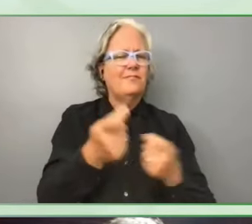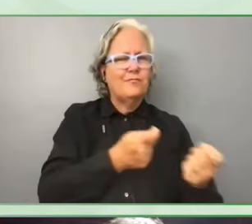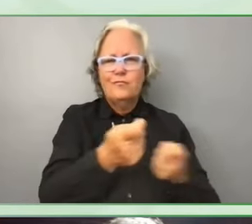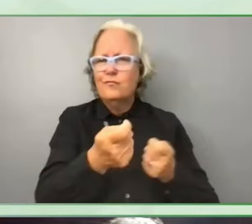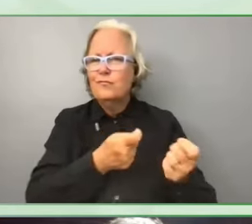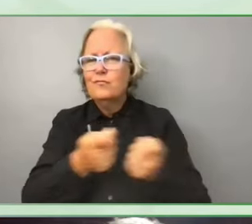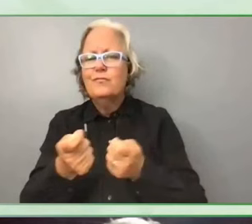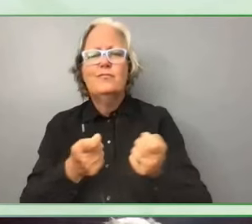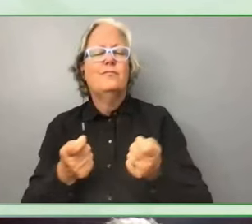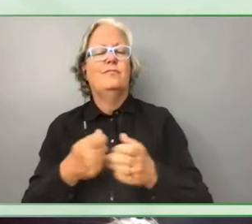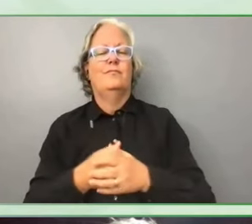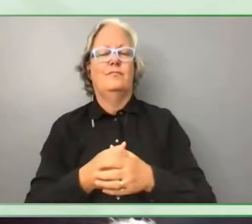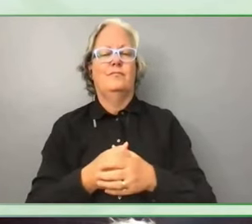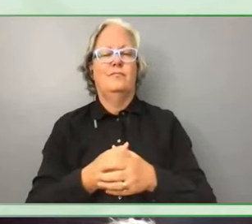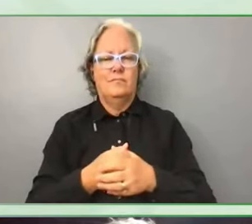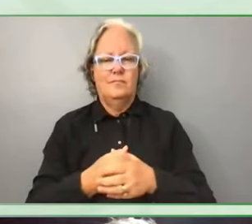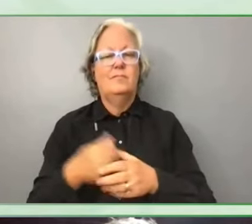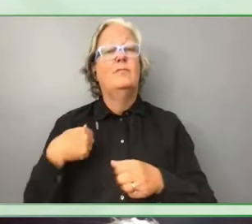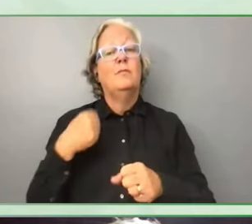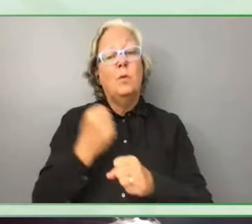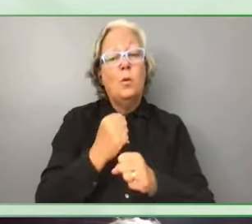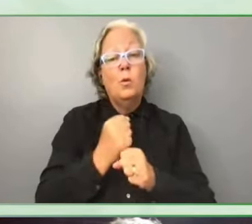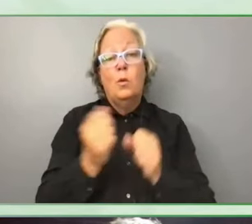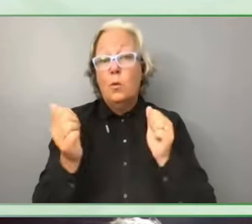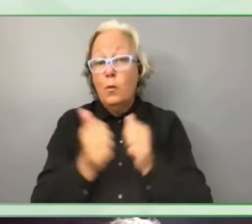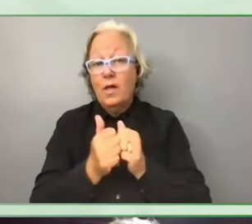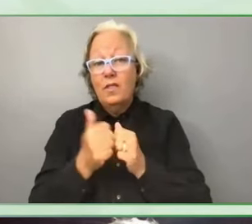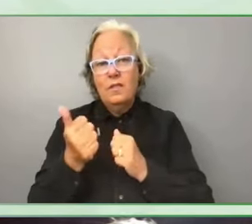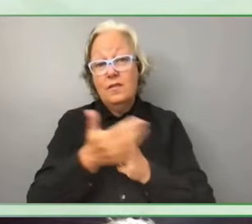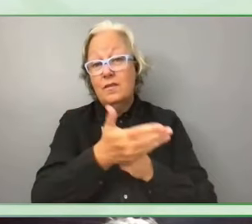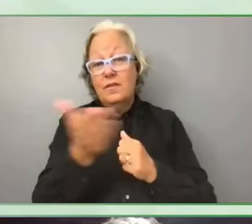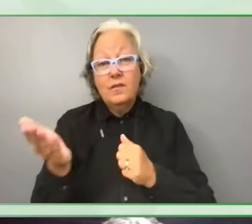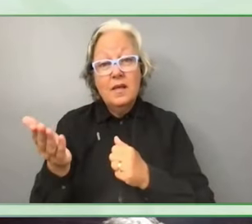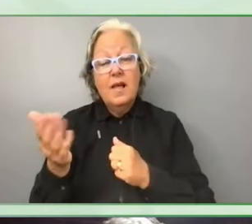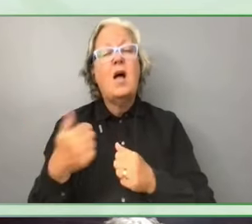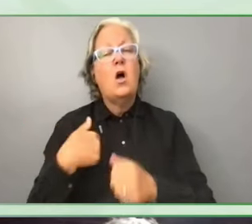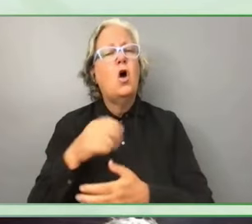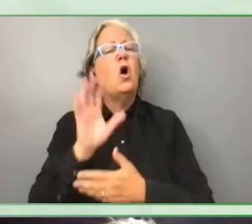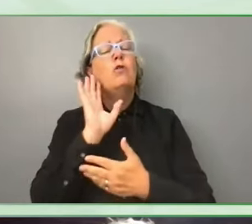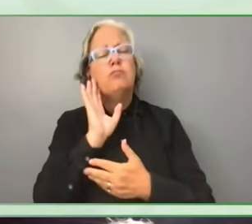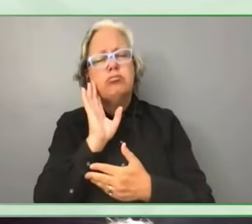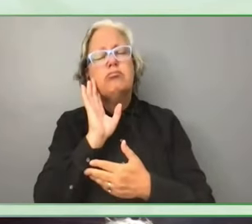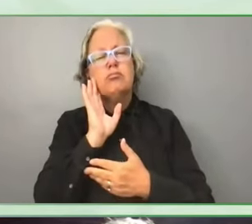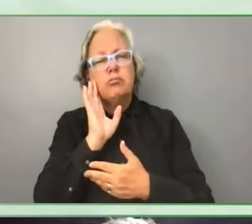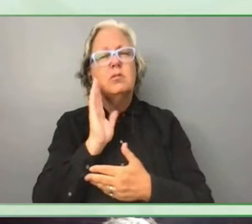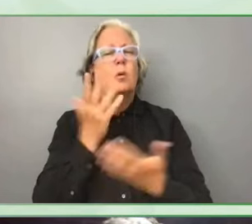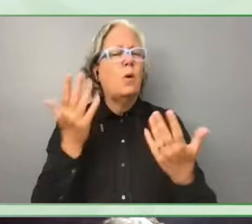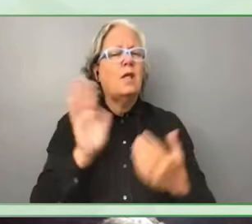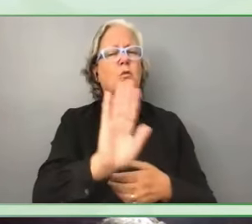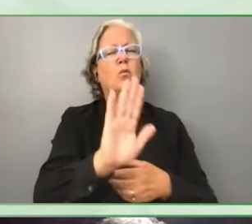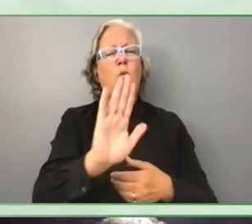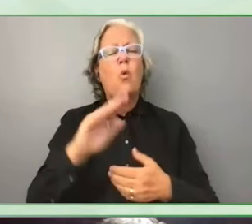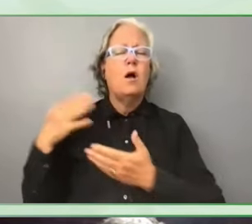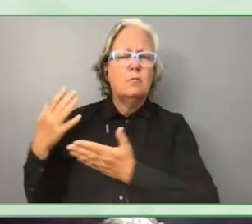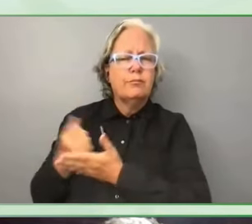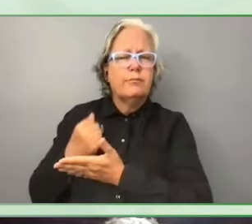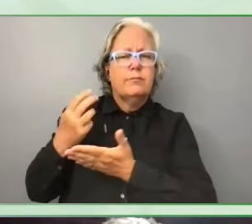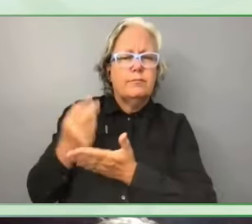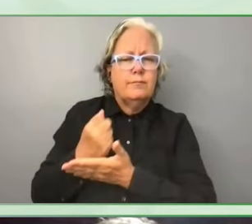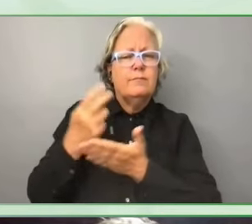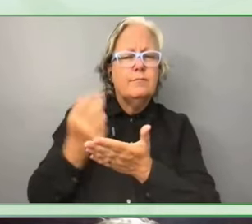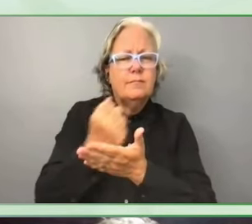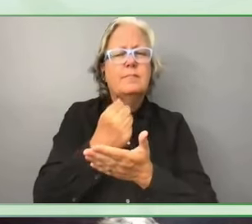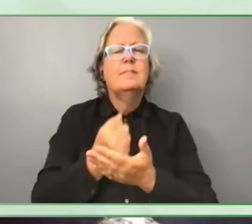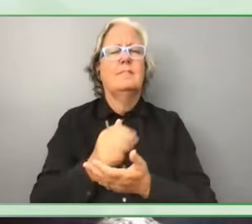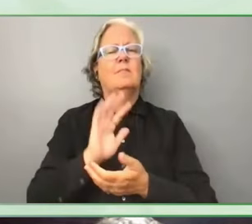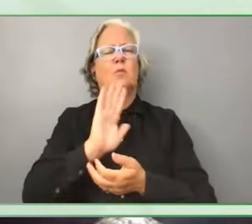to work with people here, hearing what you've achieved and the great work that you're doing, and